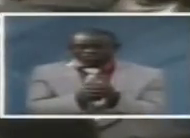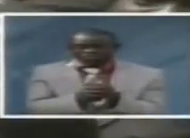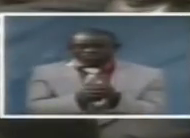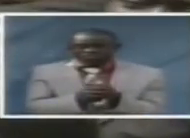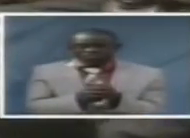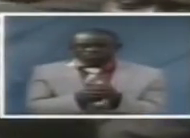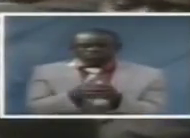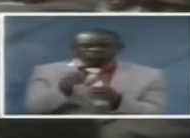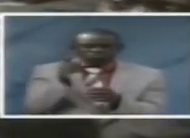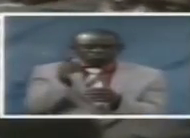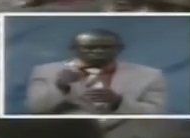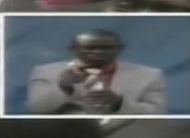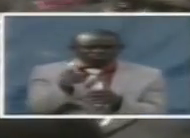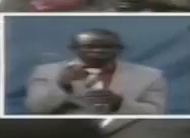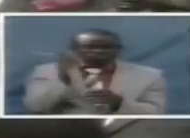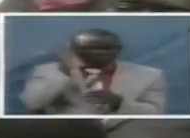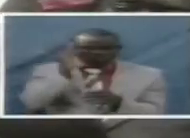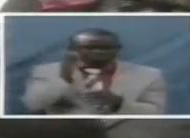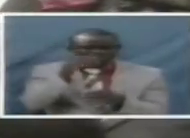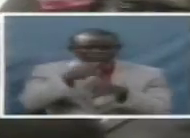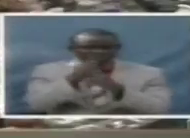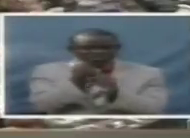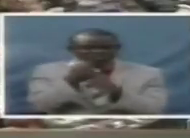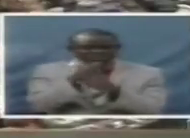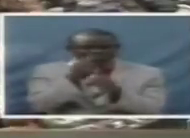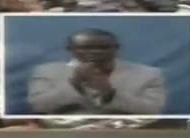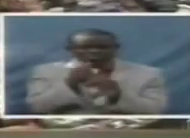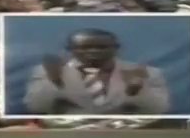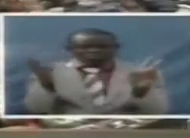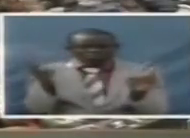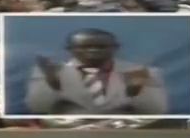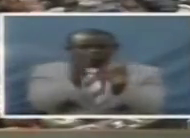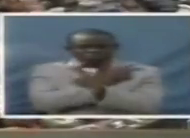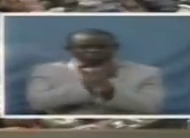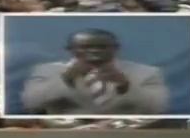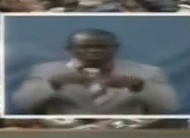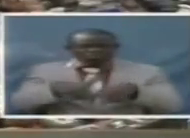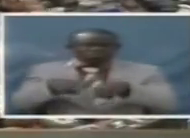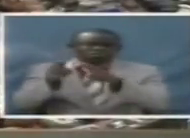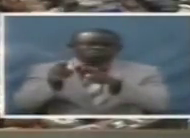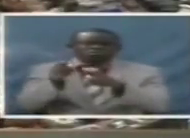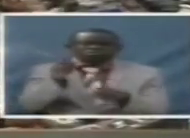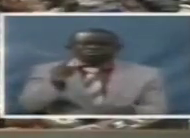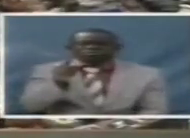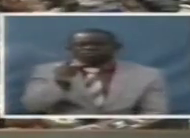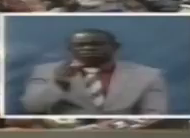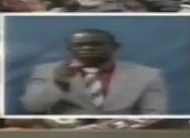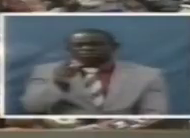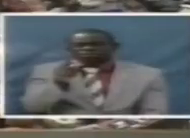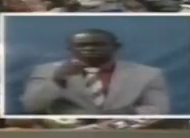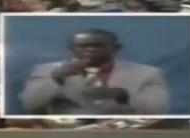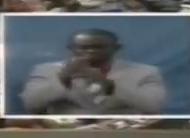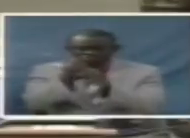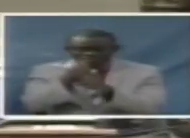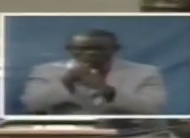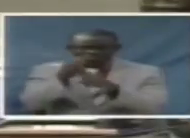will be the construction of the dual carriage way, whereas